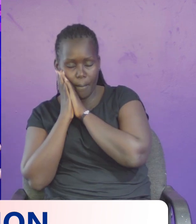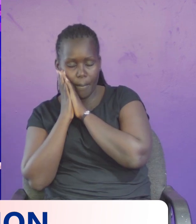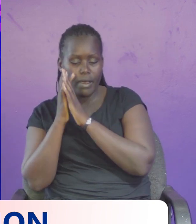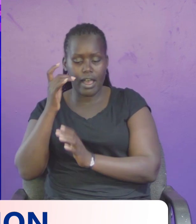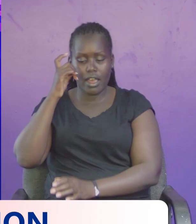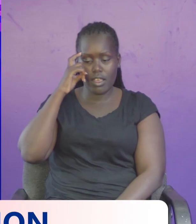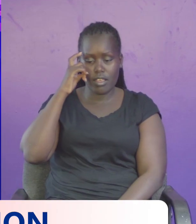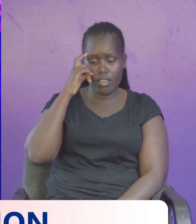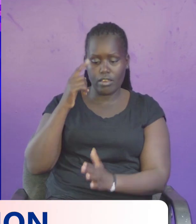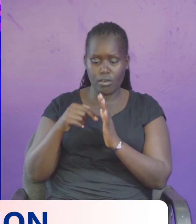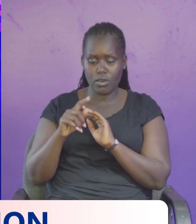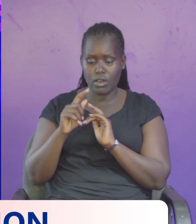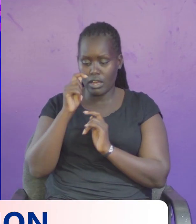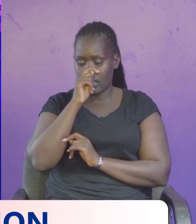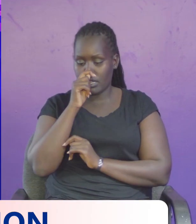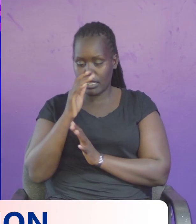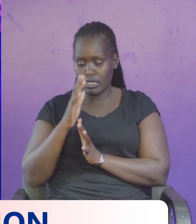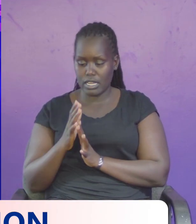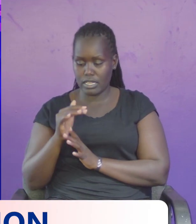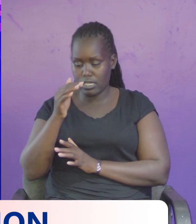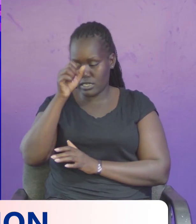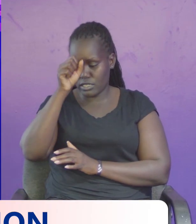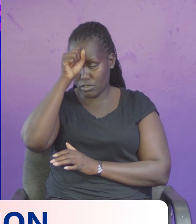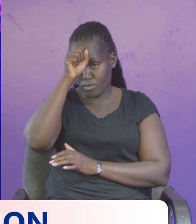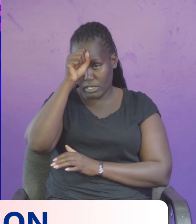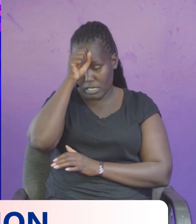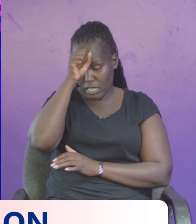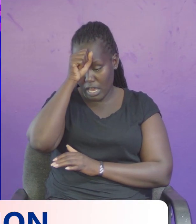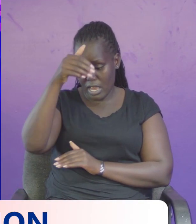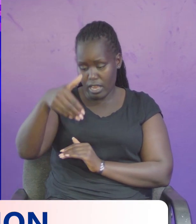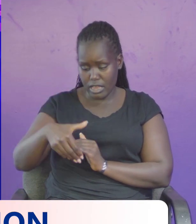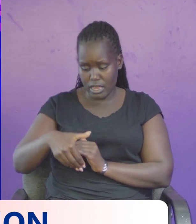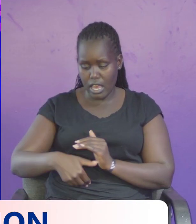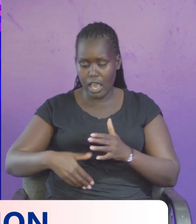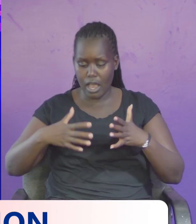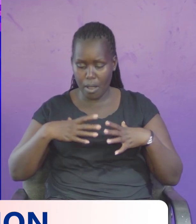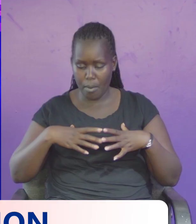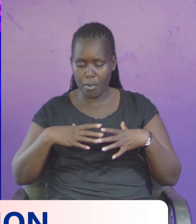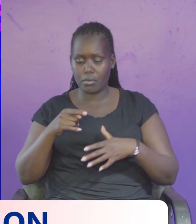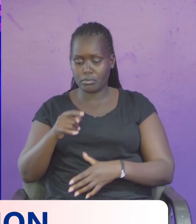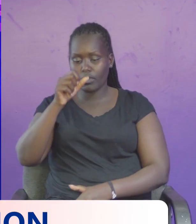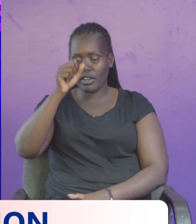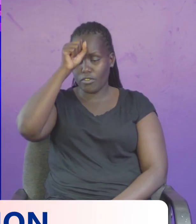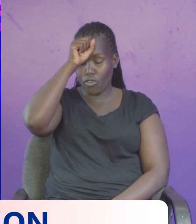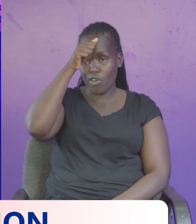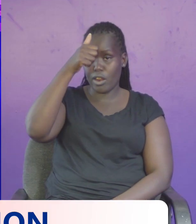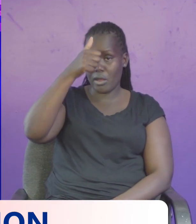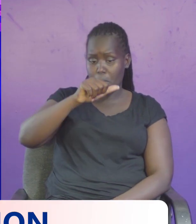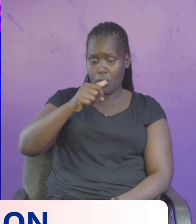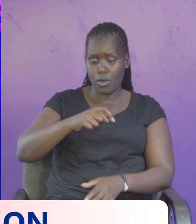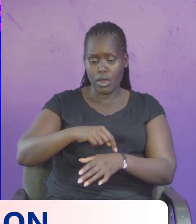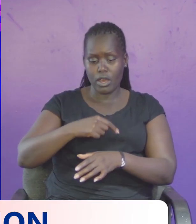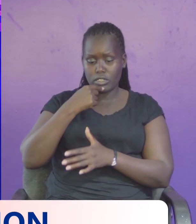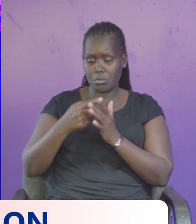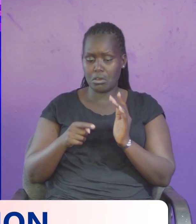thinking that Tanzanians are still fools. The young people of Tanzania are still fools. Akijiambia ya kwamba